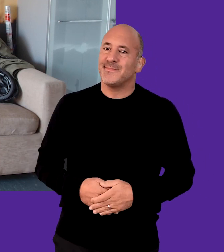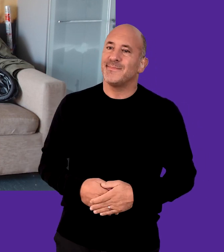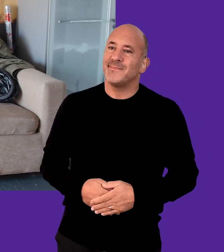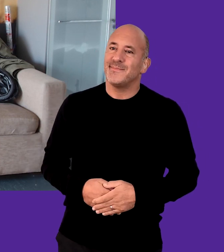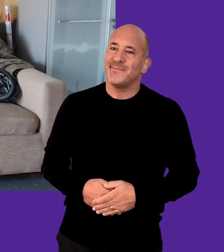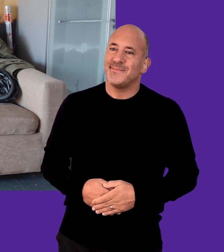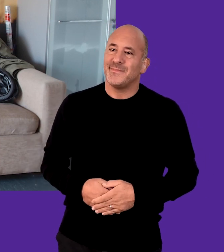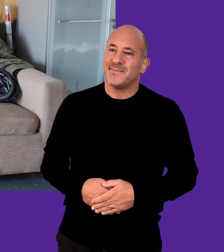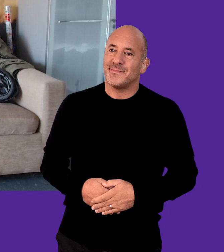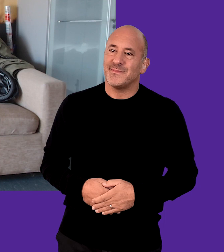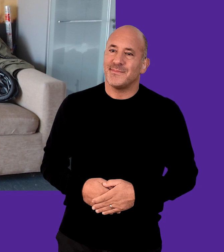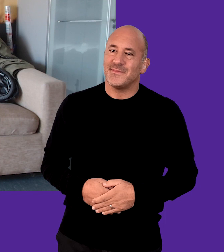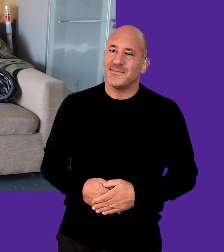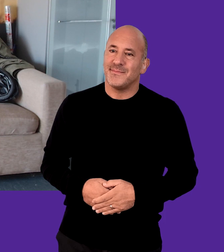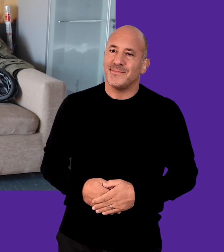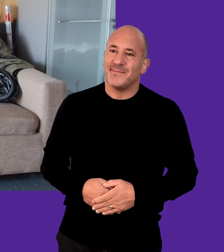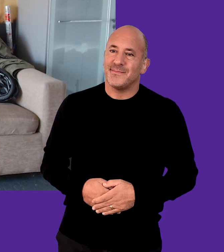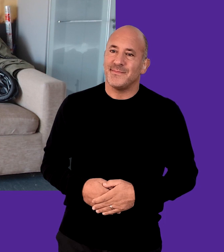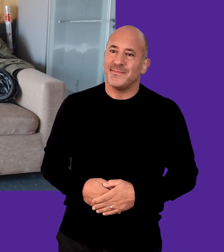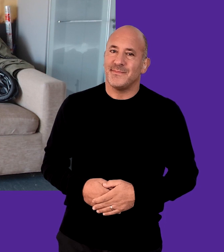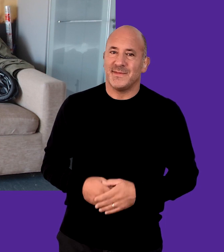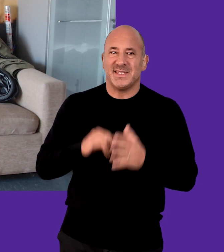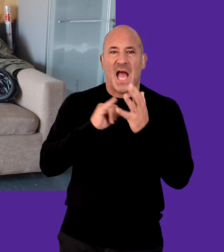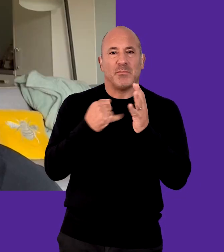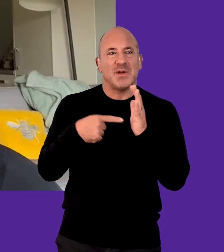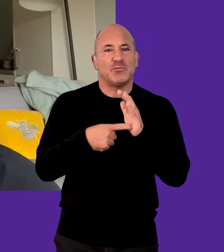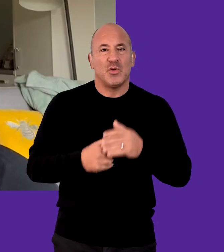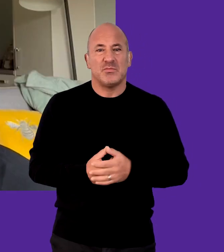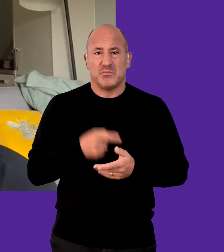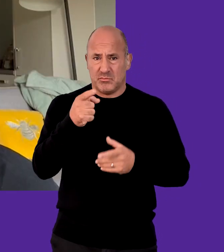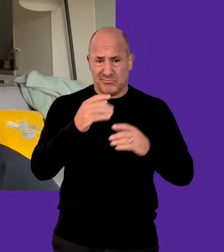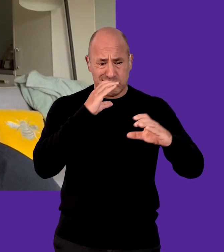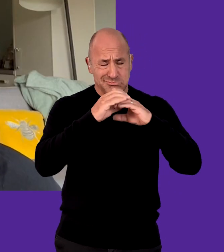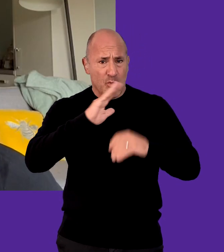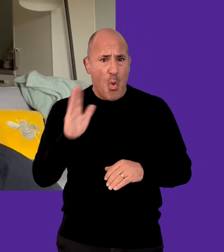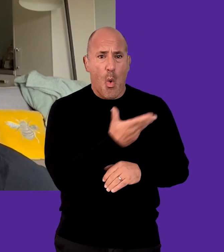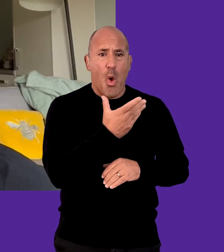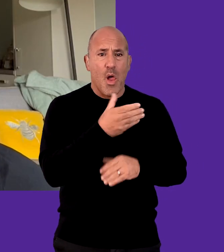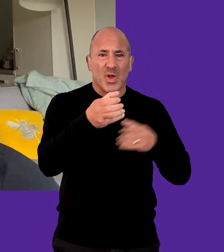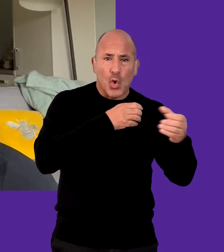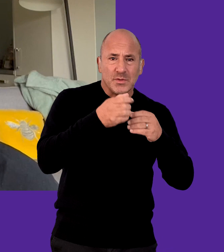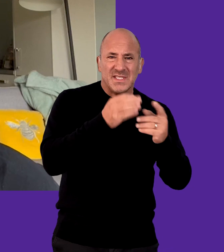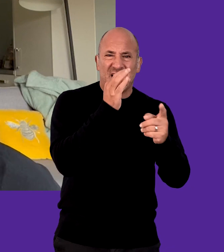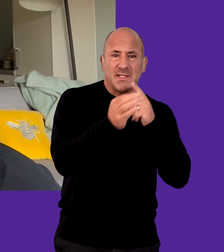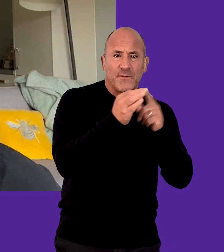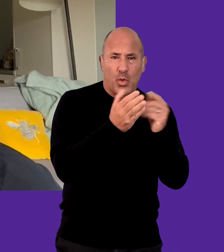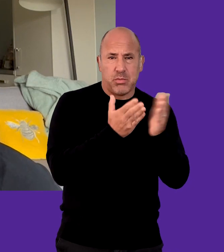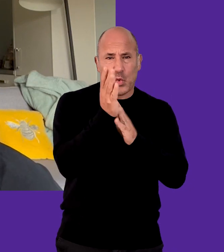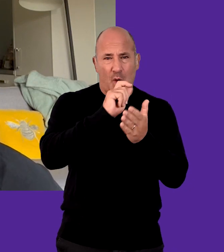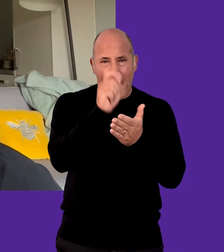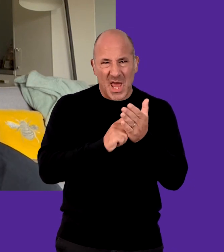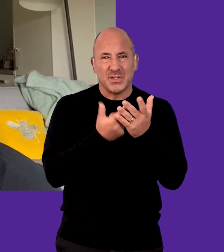adjustment needs for meeting with them? Sam Tatlow. Do you communicate with all recruiters